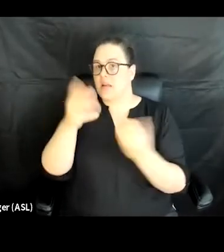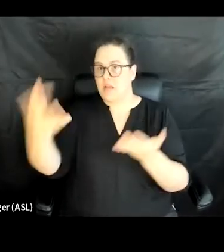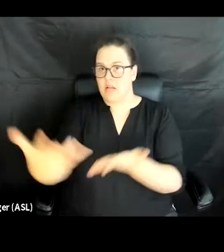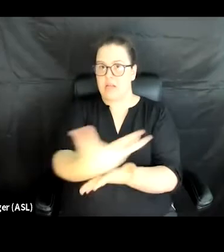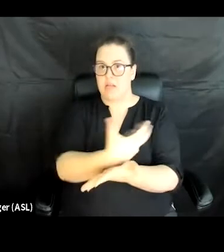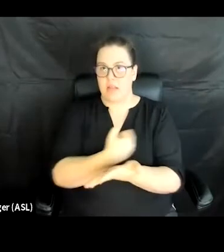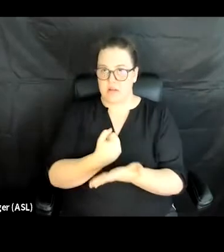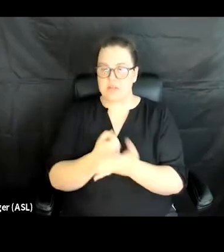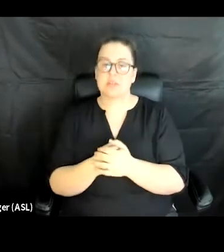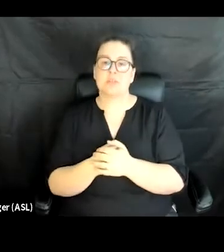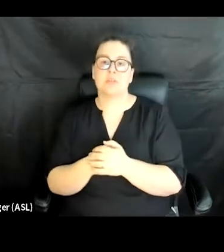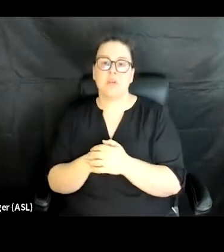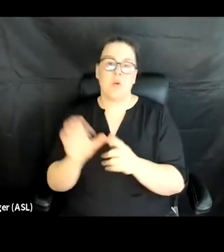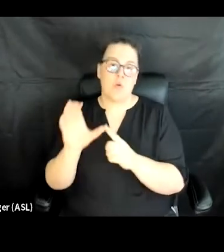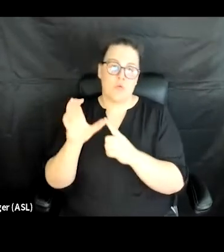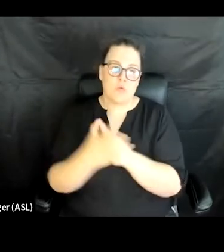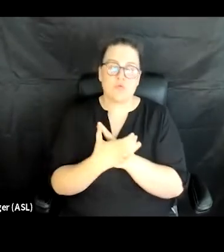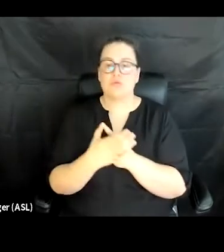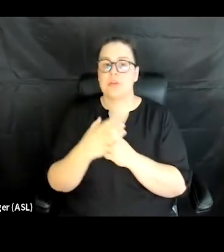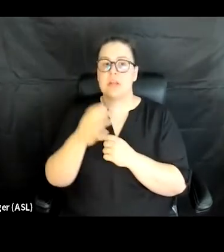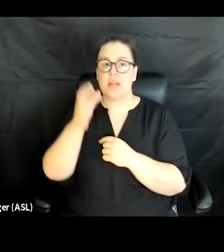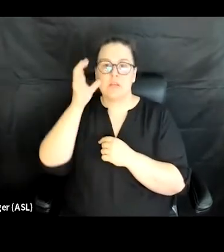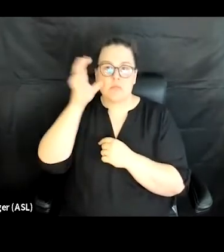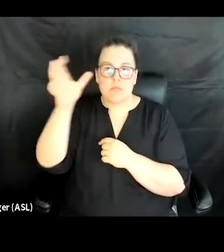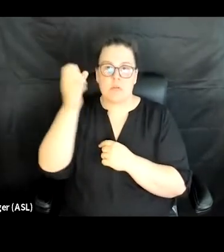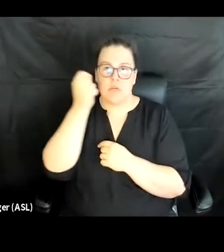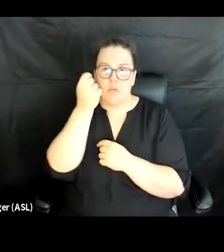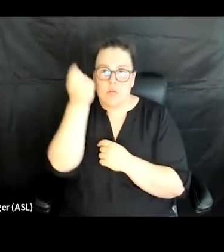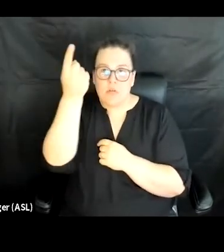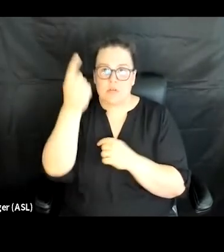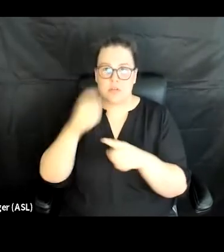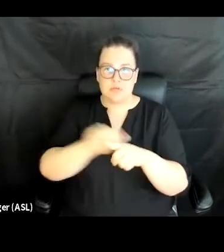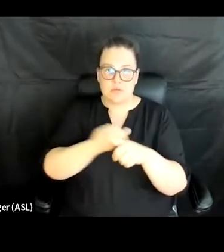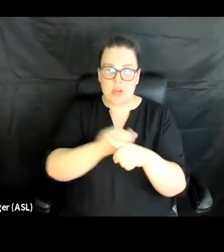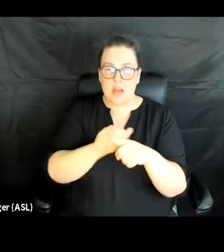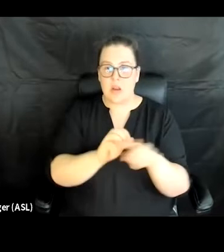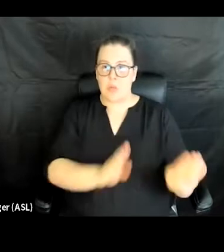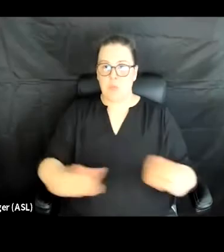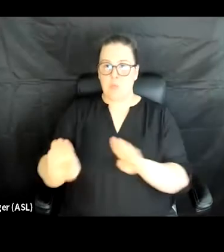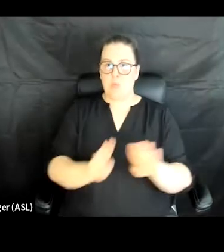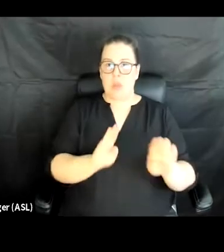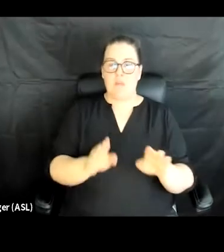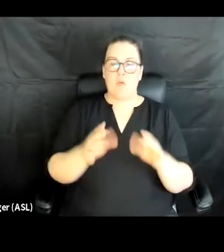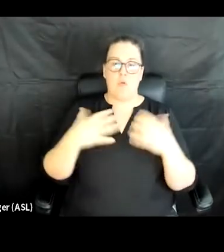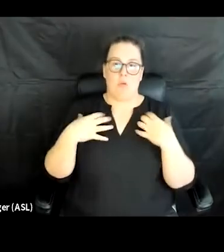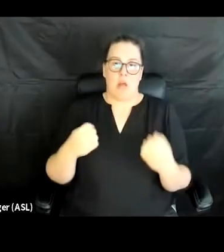tailored competent training, behavioral health diversion programs, and